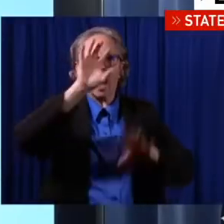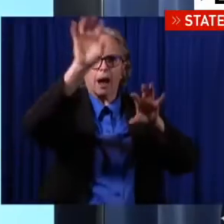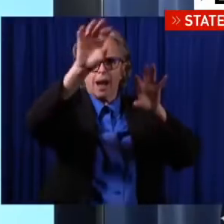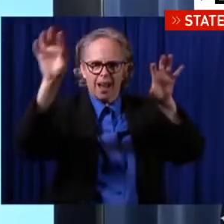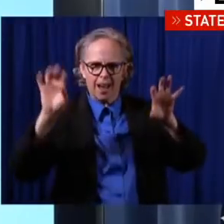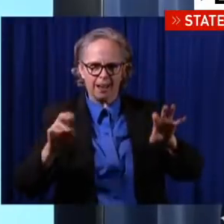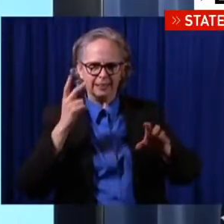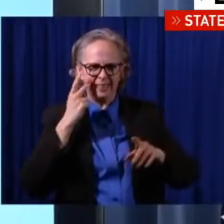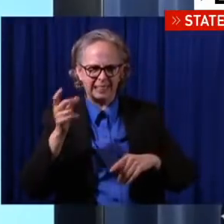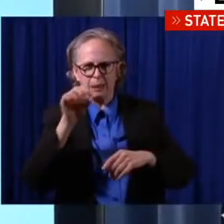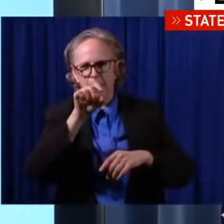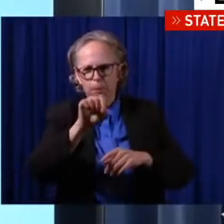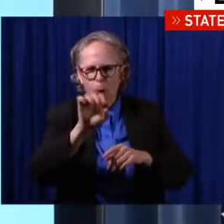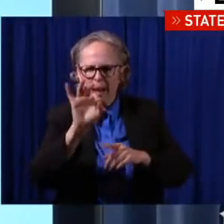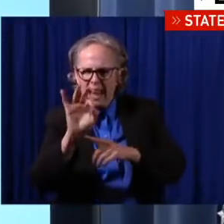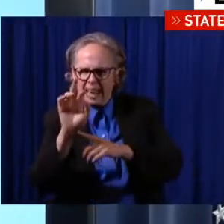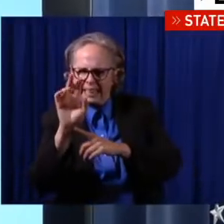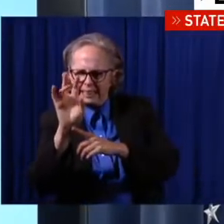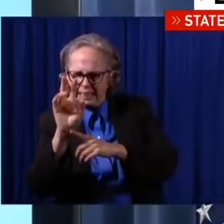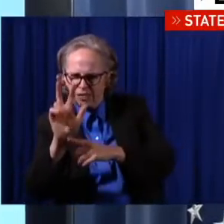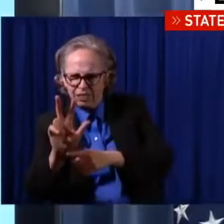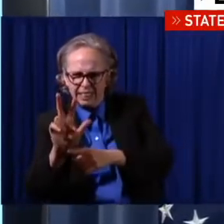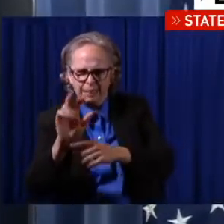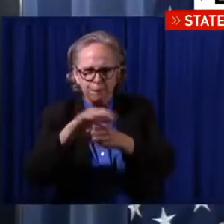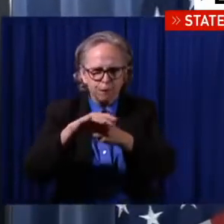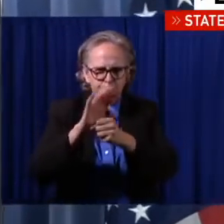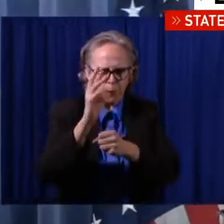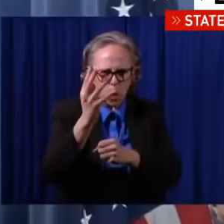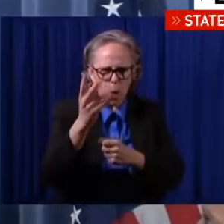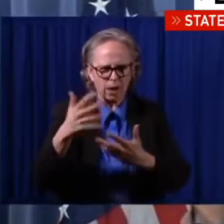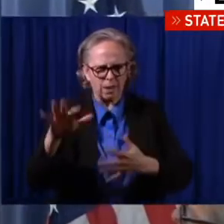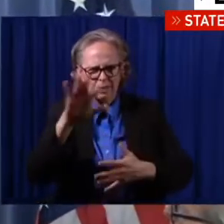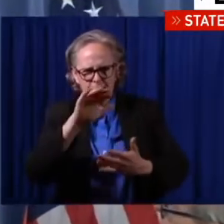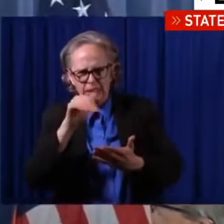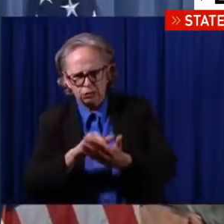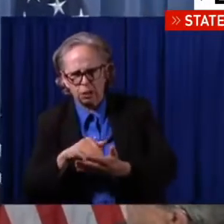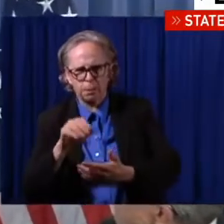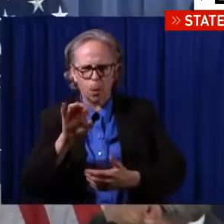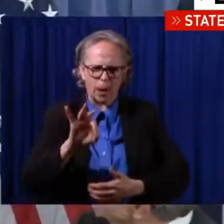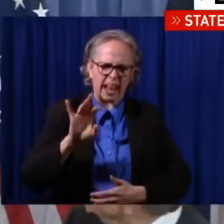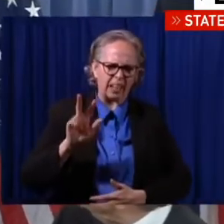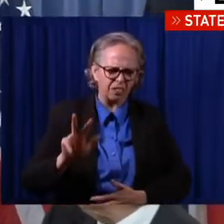0.93. So none of these are really alarming.